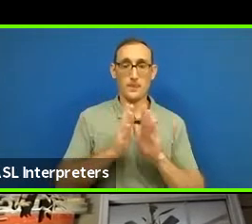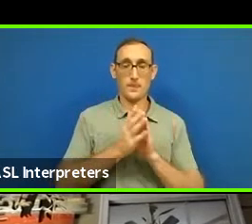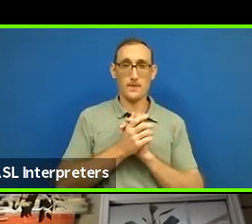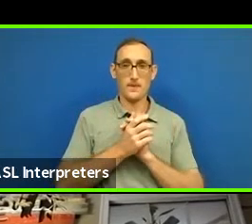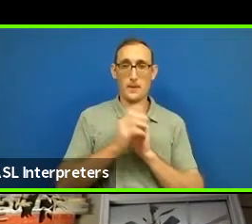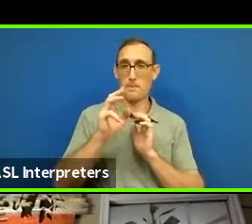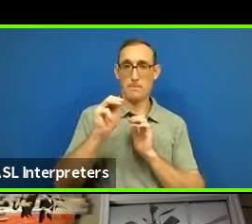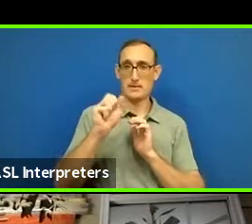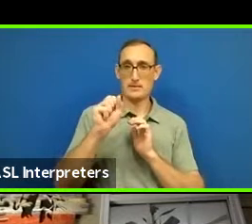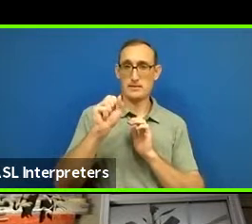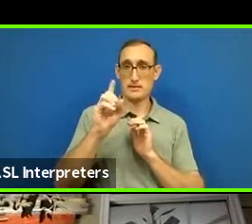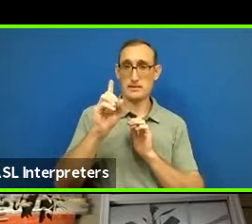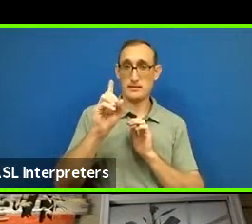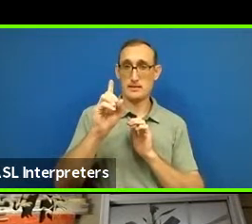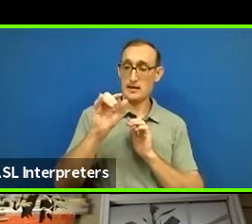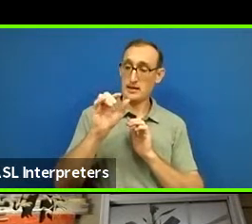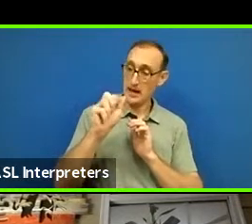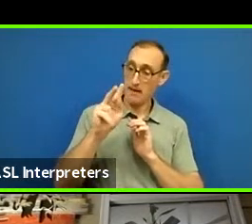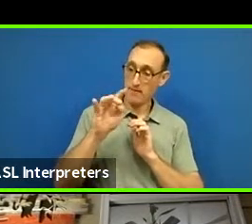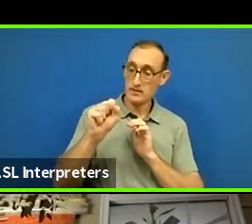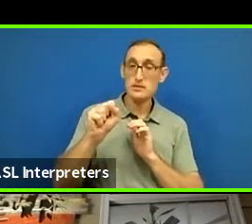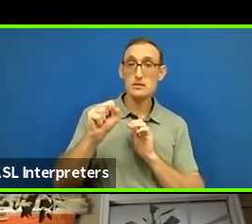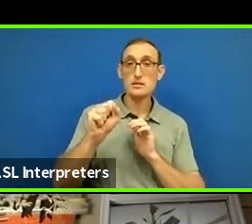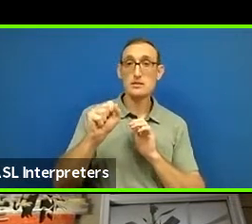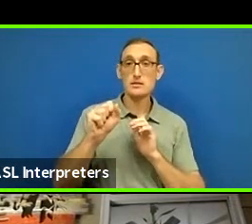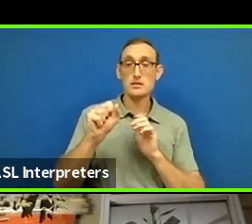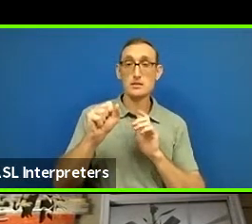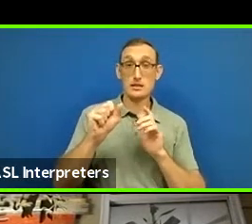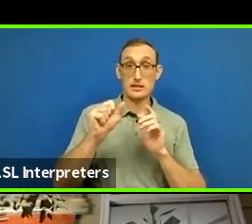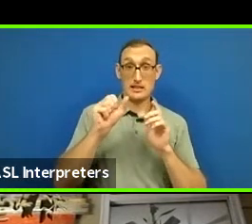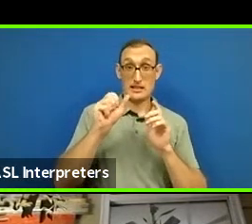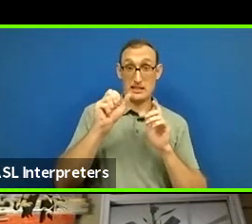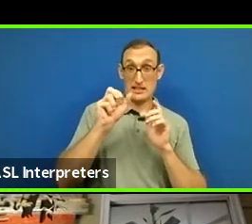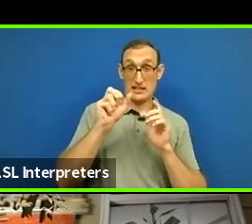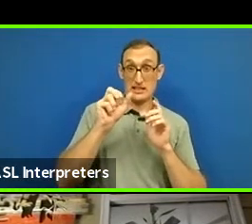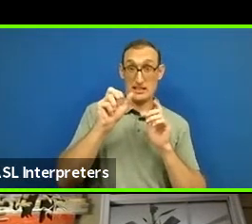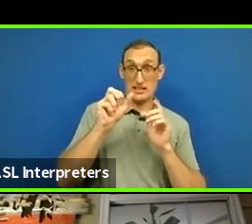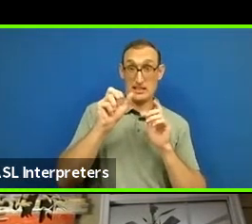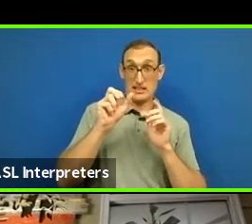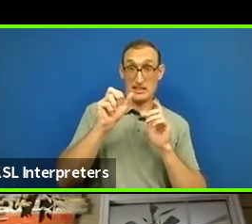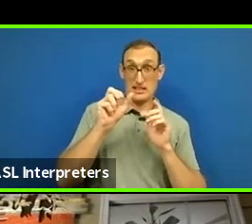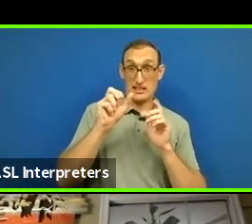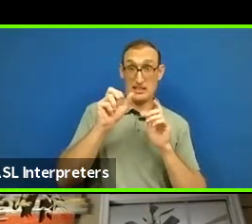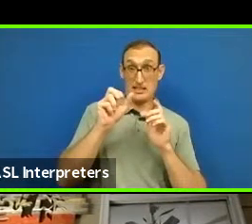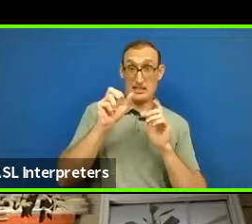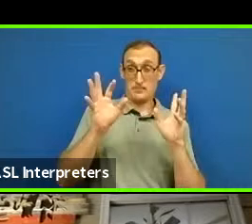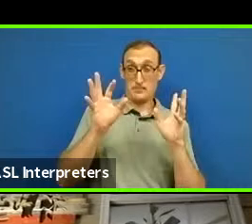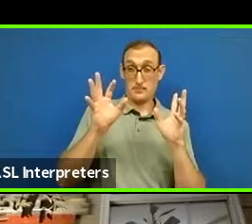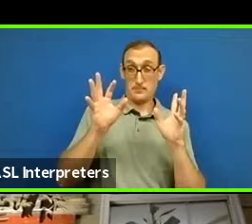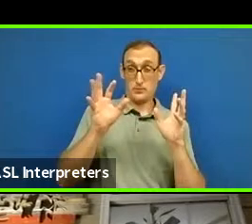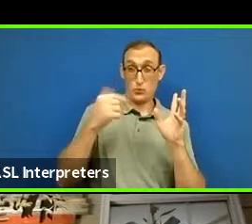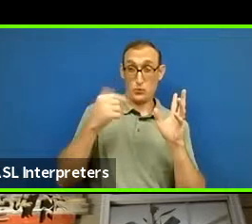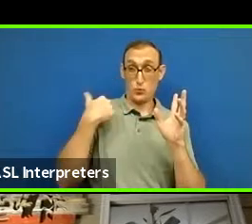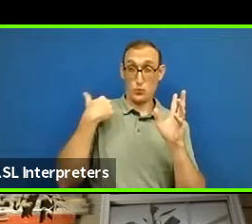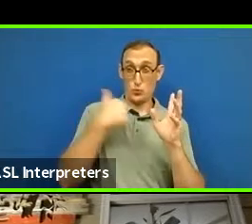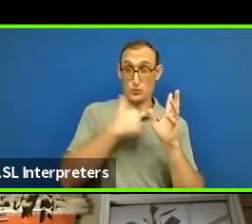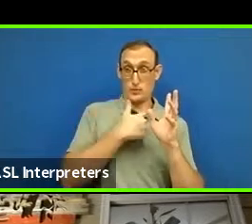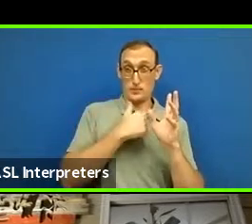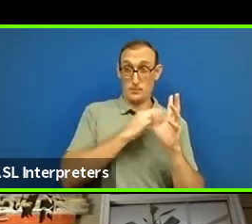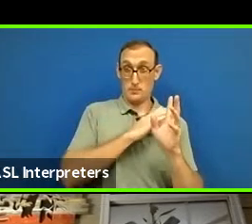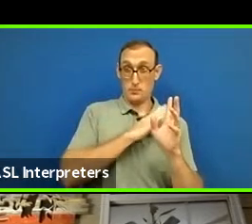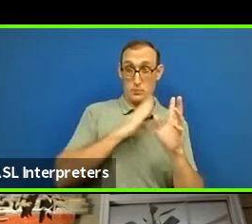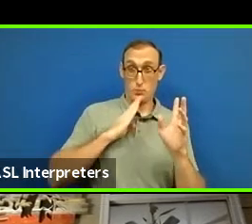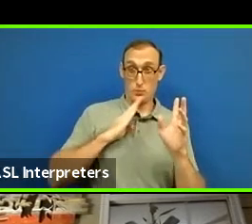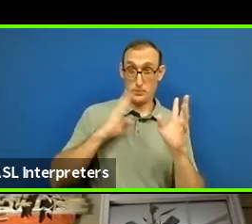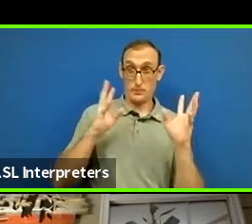the board. If it's significantly different, we'll I think we would have possibly